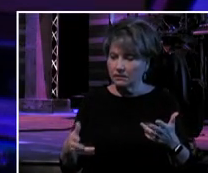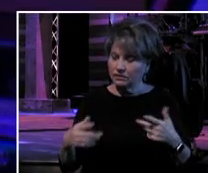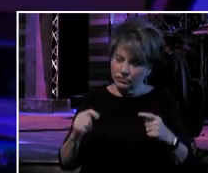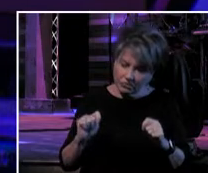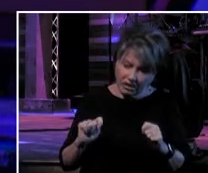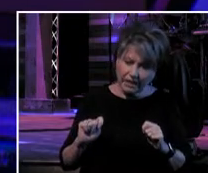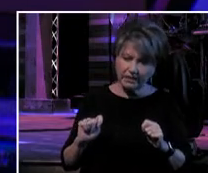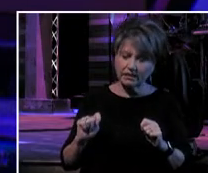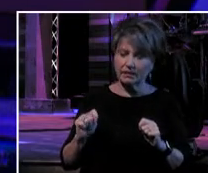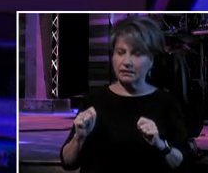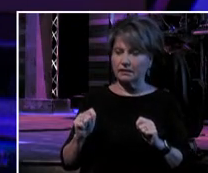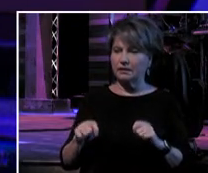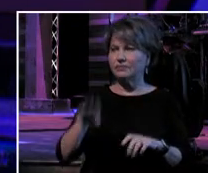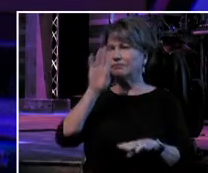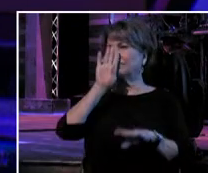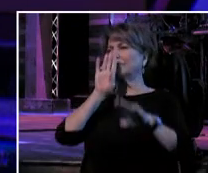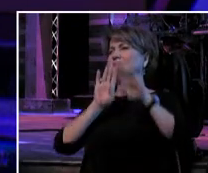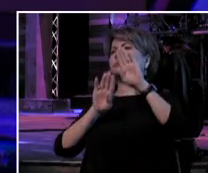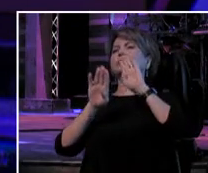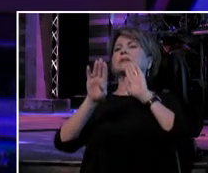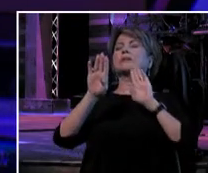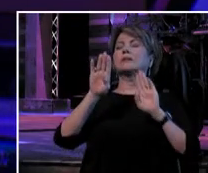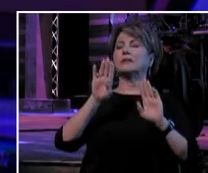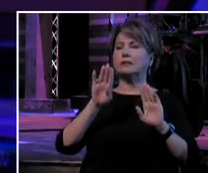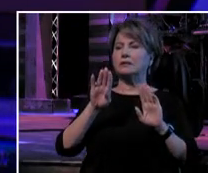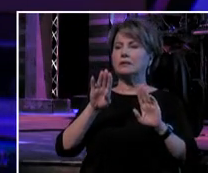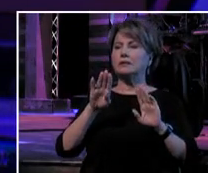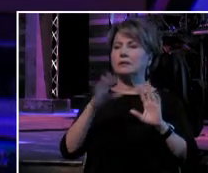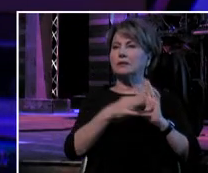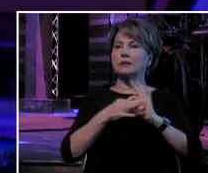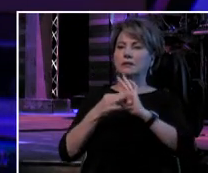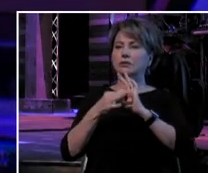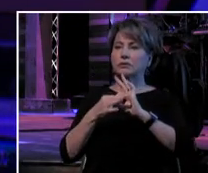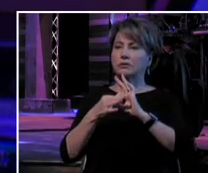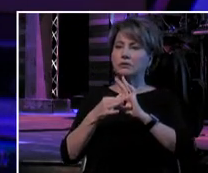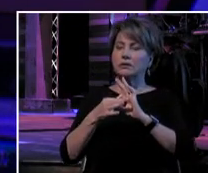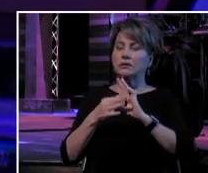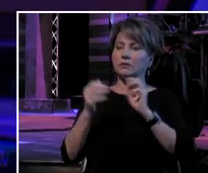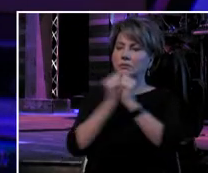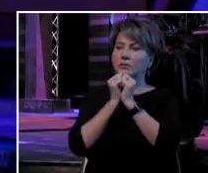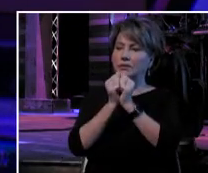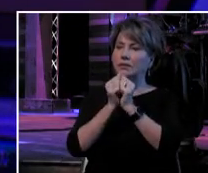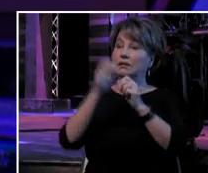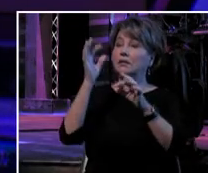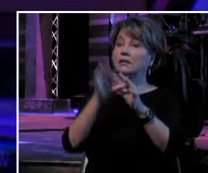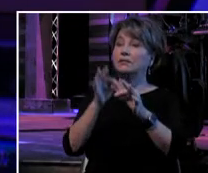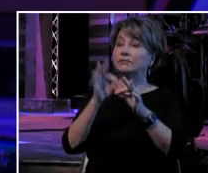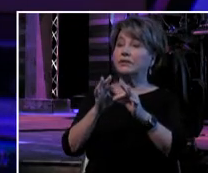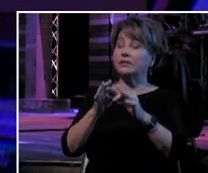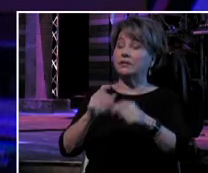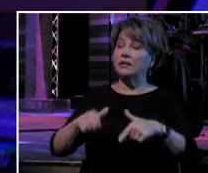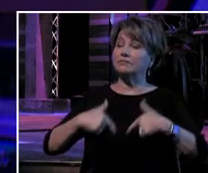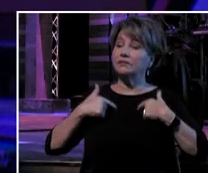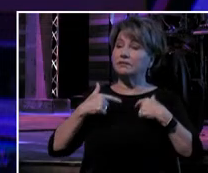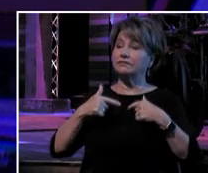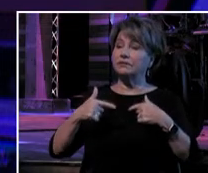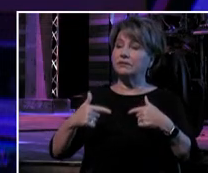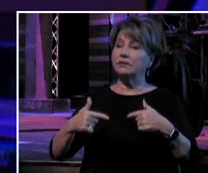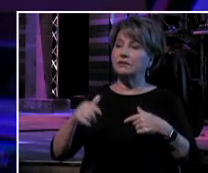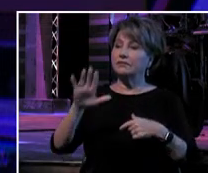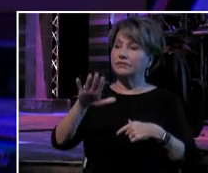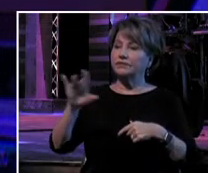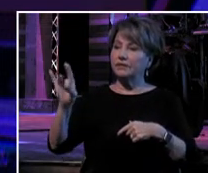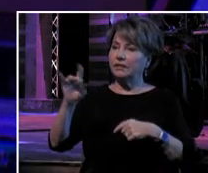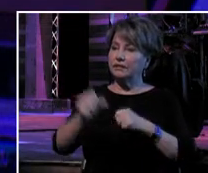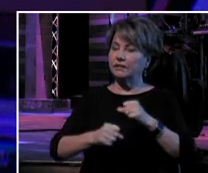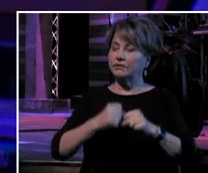trying, and frustrating are part of God growing my faith. And I've just lived long enough, 58 years now, to learn